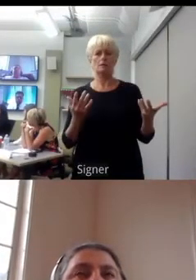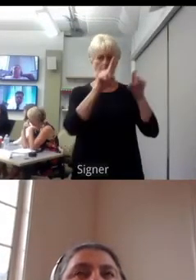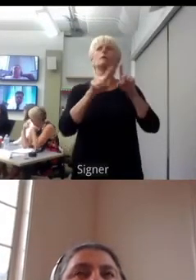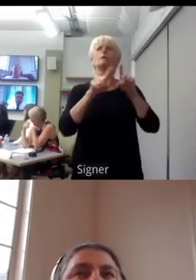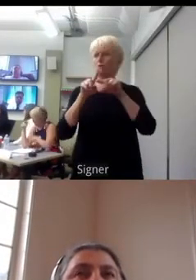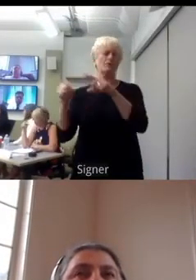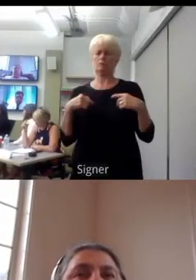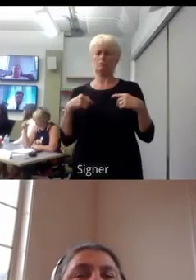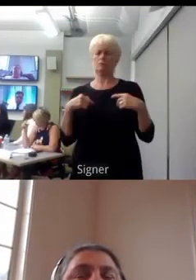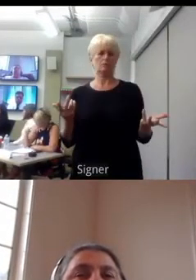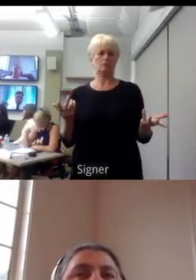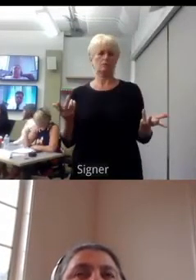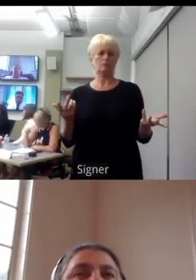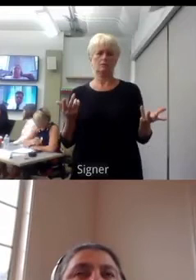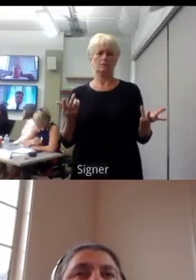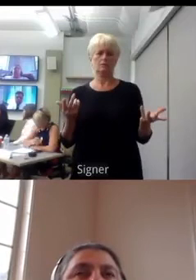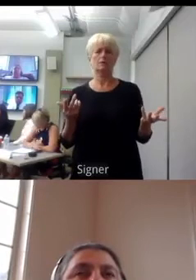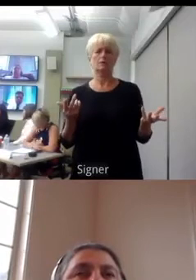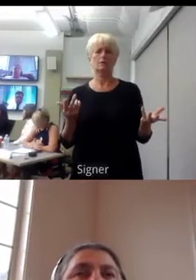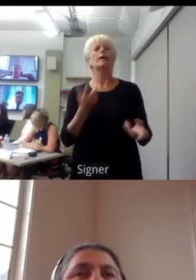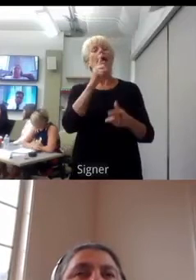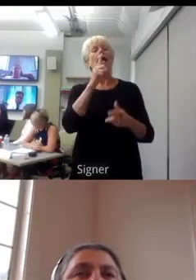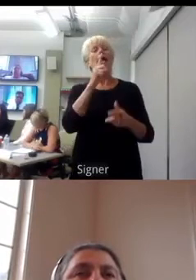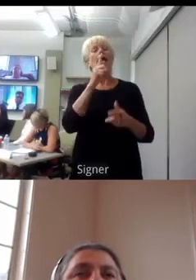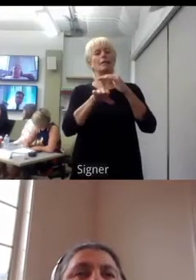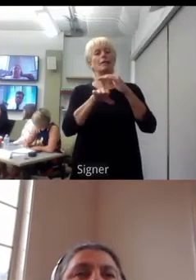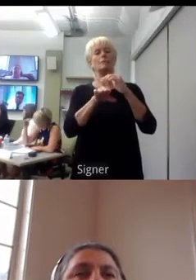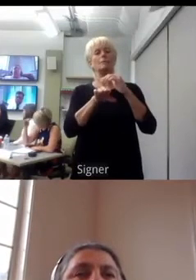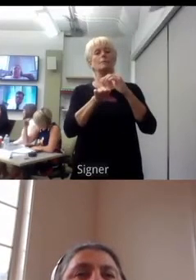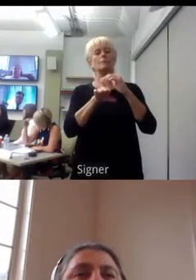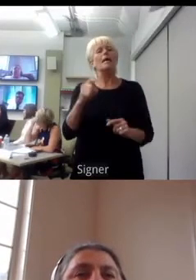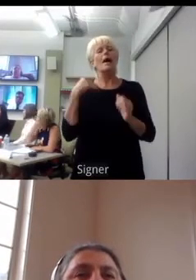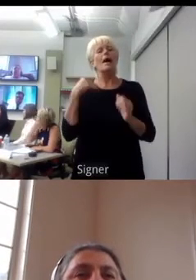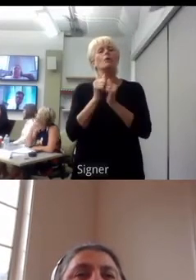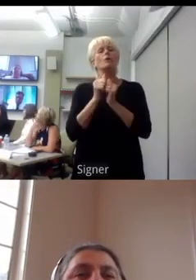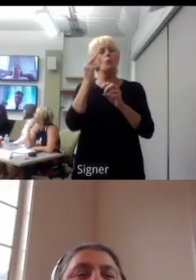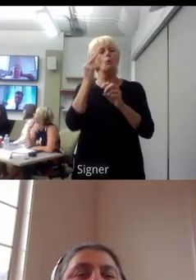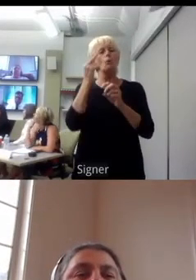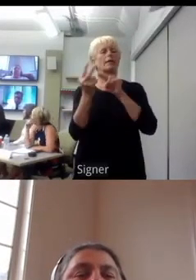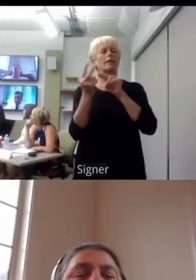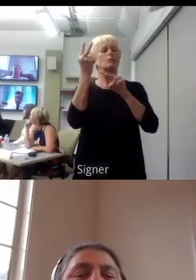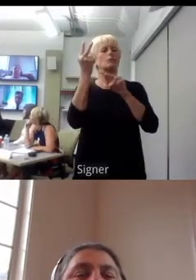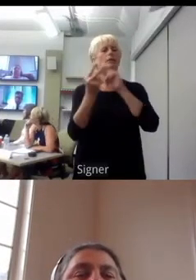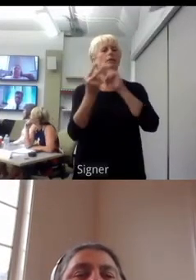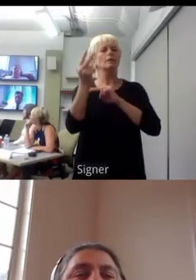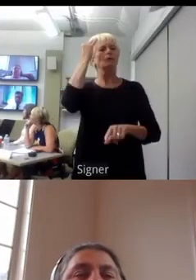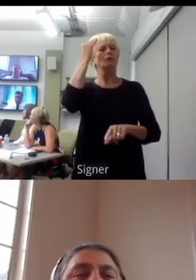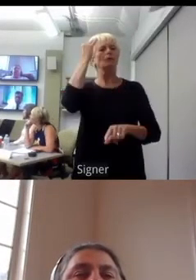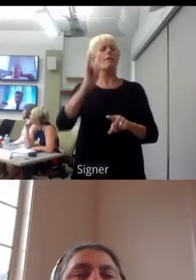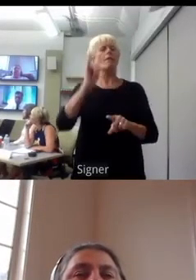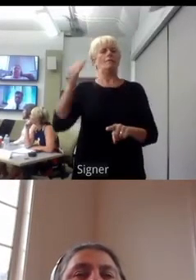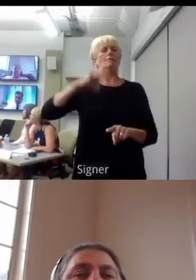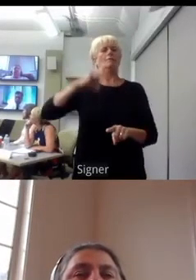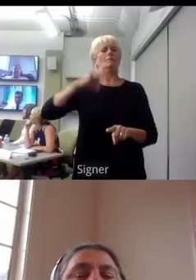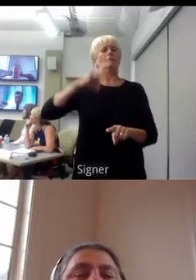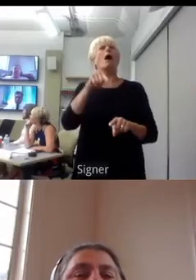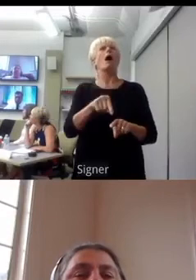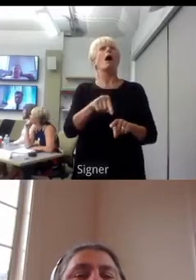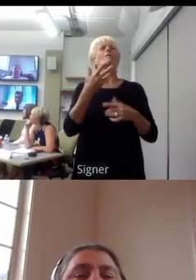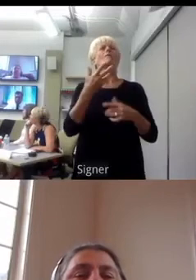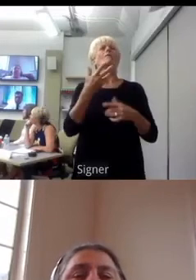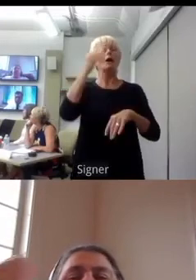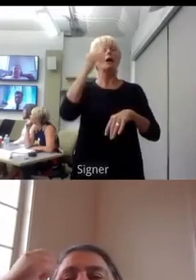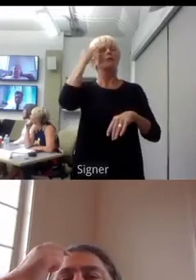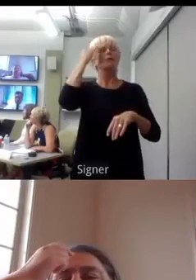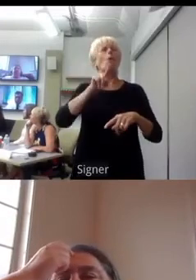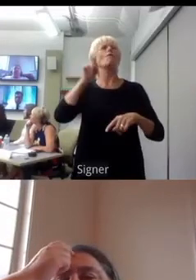is predictability in the results is a huge benefit to people. Color contrast is another one. It's a big thing. It's not